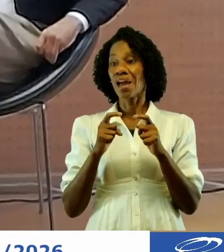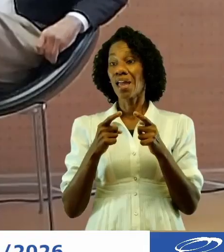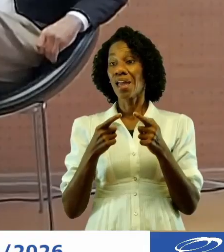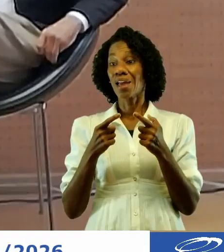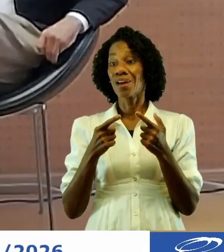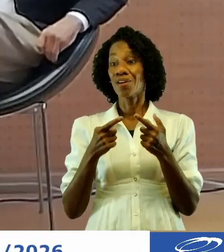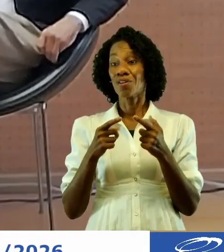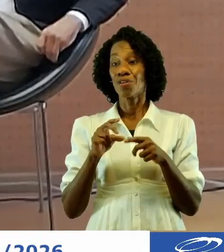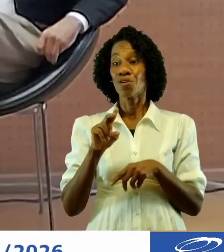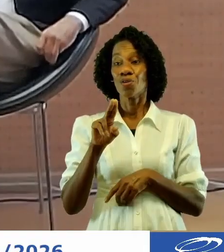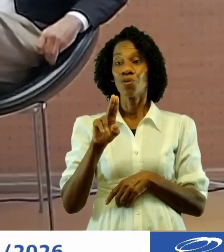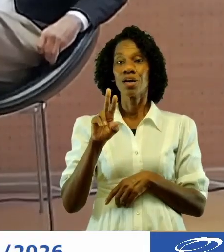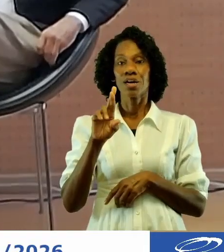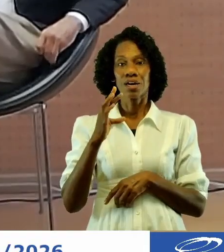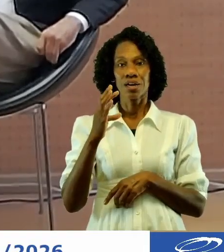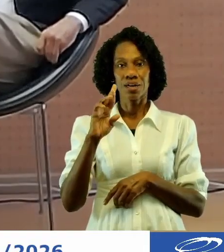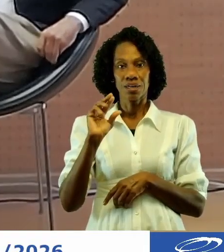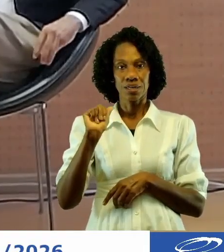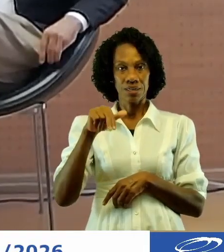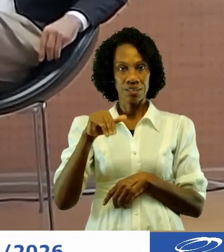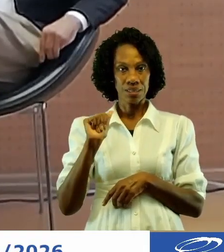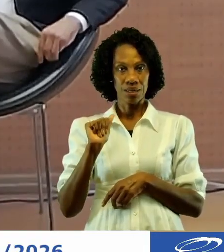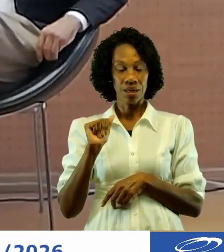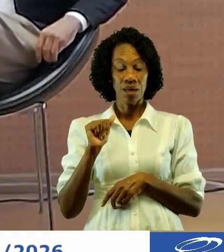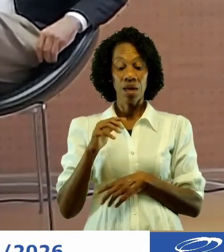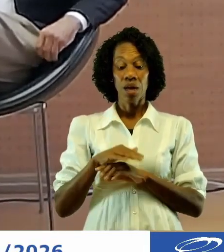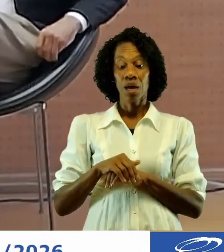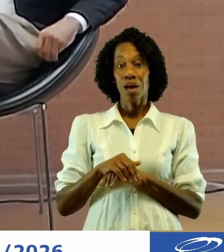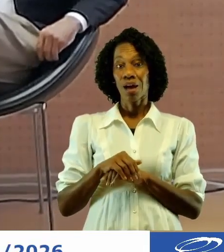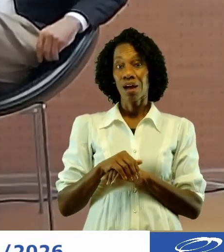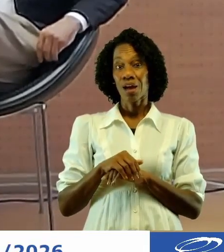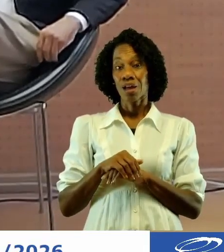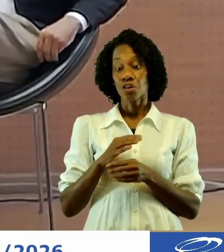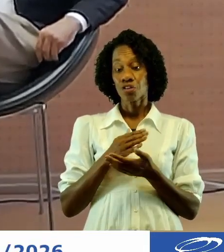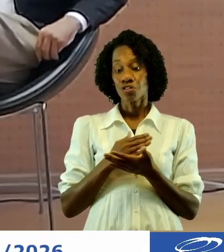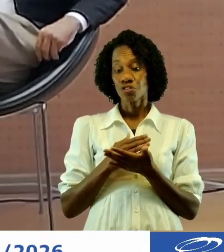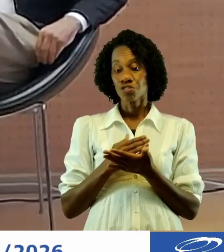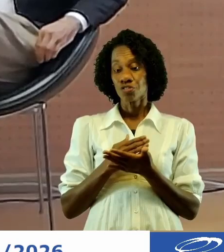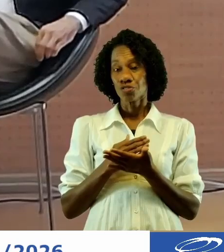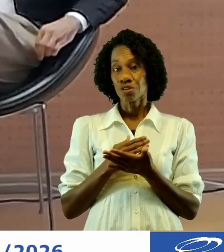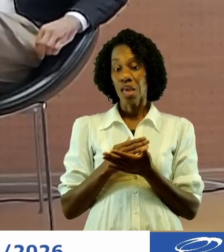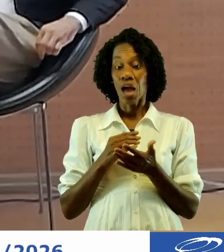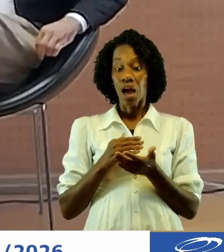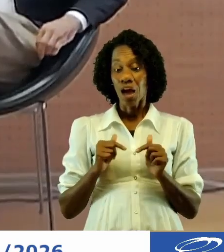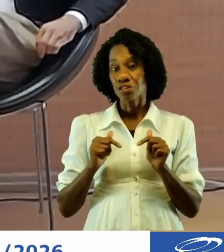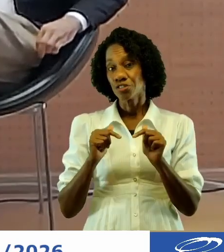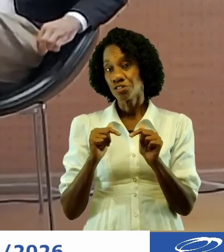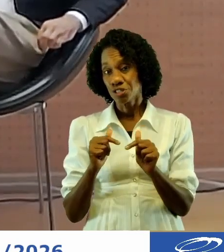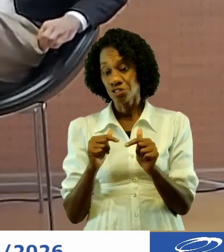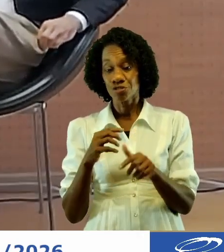e que eles costumavam tratar de uma determinada forma, né, mas